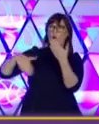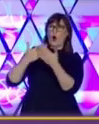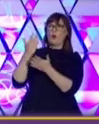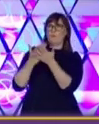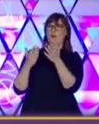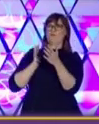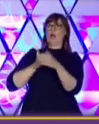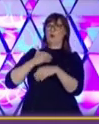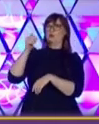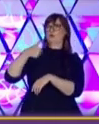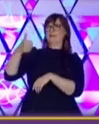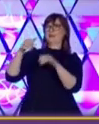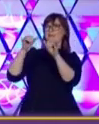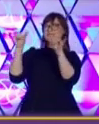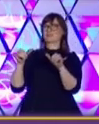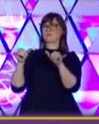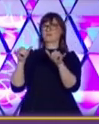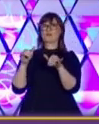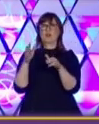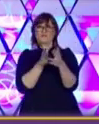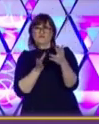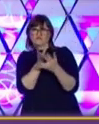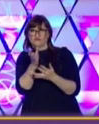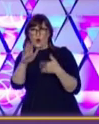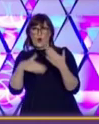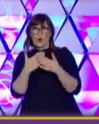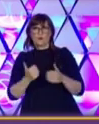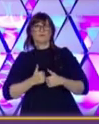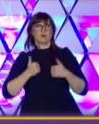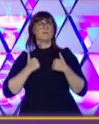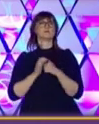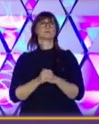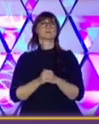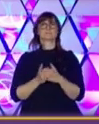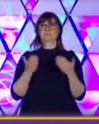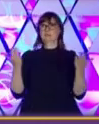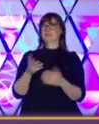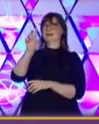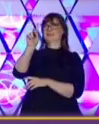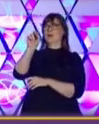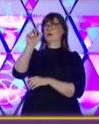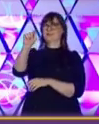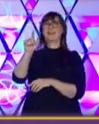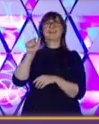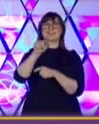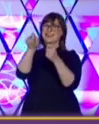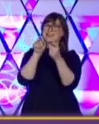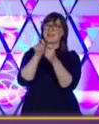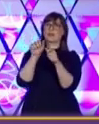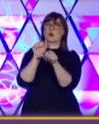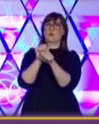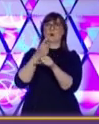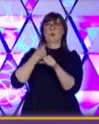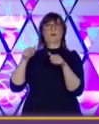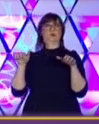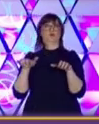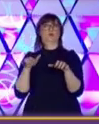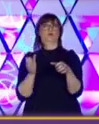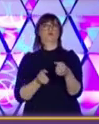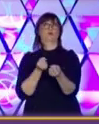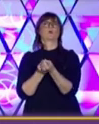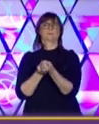transportation systems and through every part of navigating their lives. Here at the Department of Transportation, that is exactly what we are working to